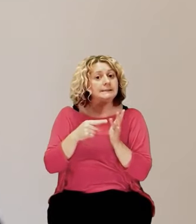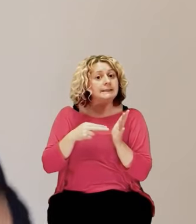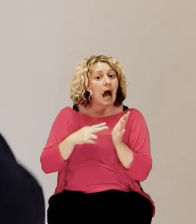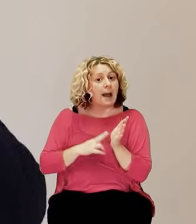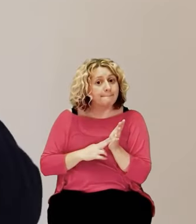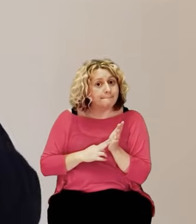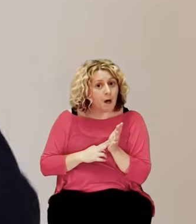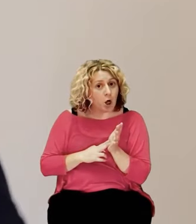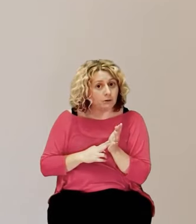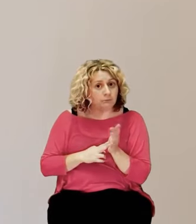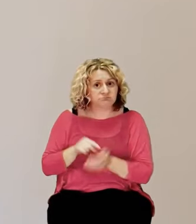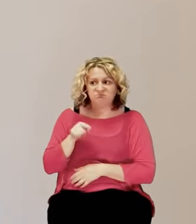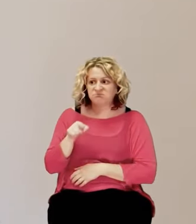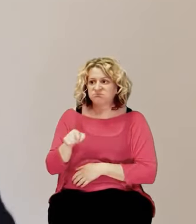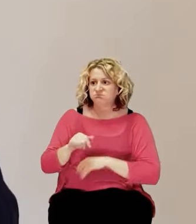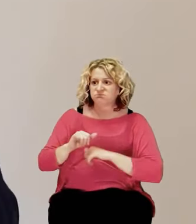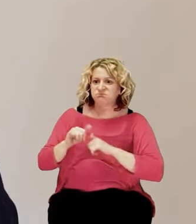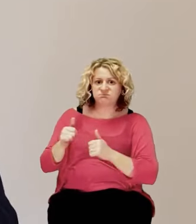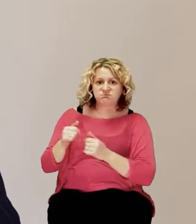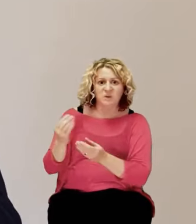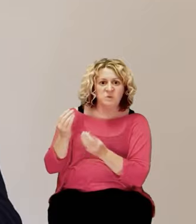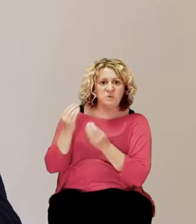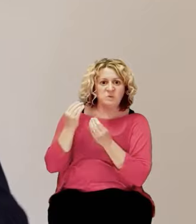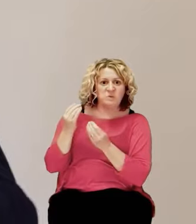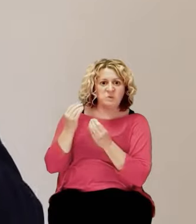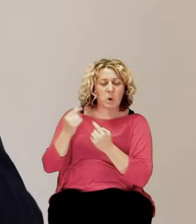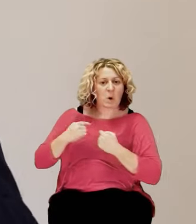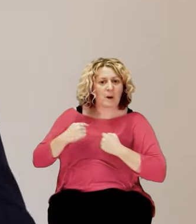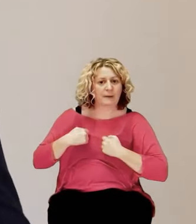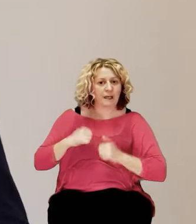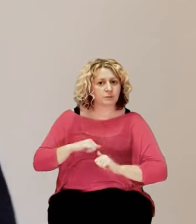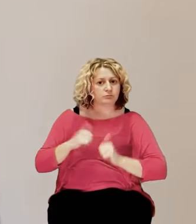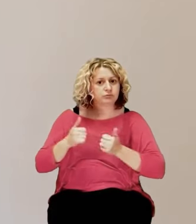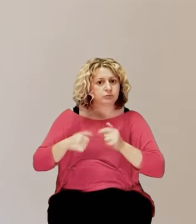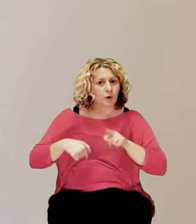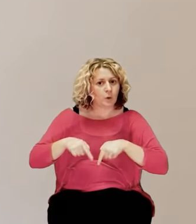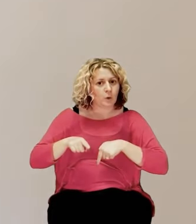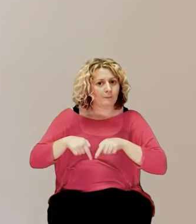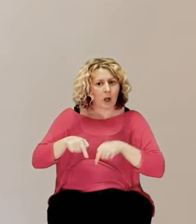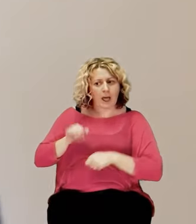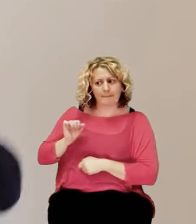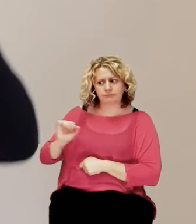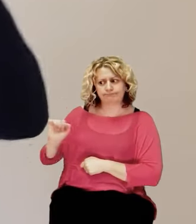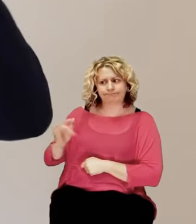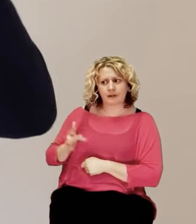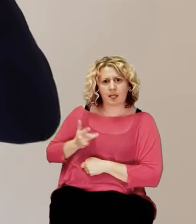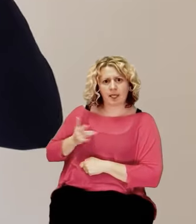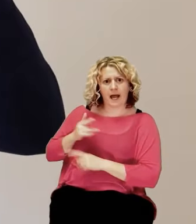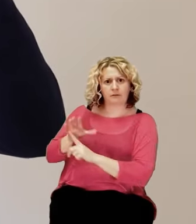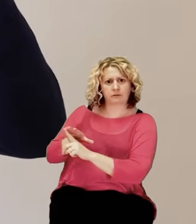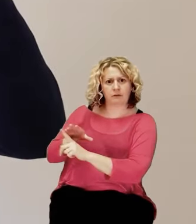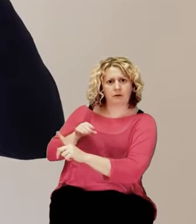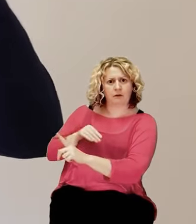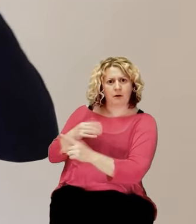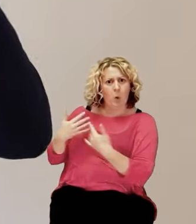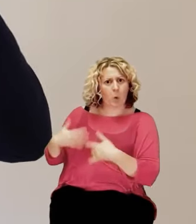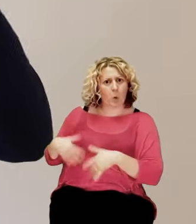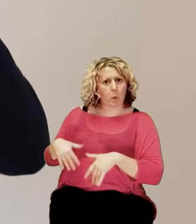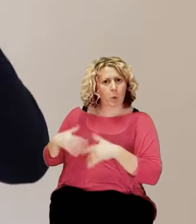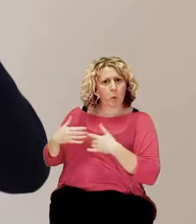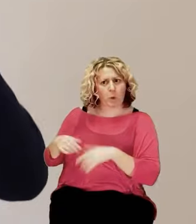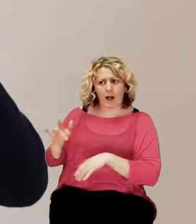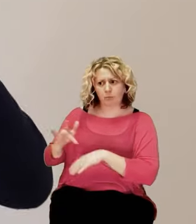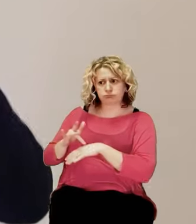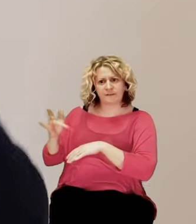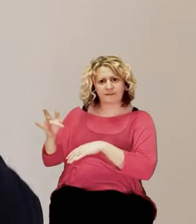Simon was a marvellous coach, but more than that, he was an incredible guy. He had the highest professional standards for us